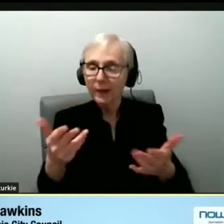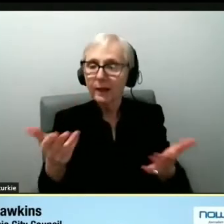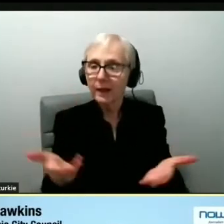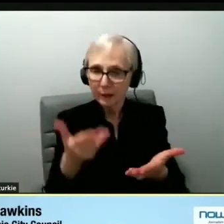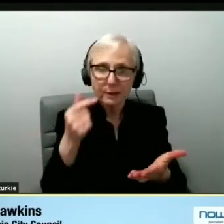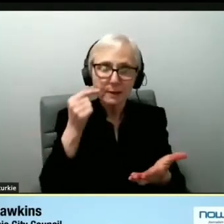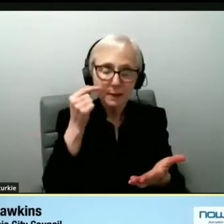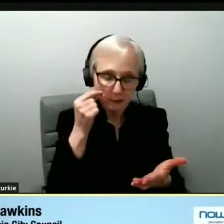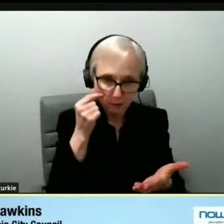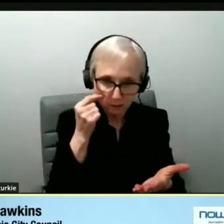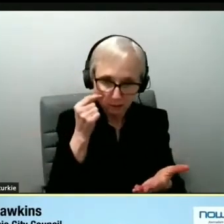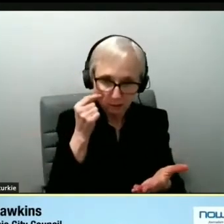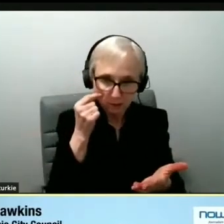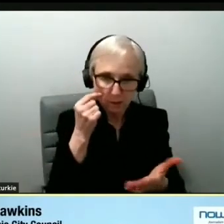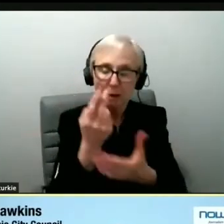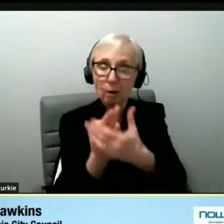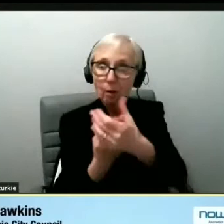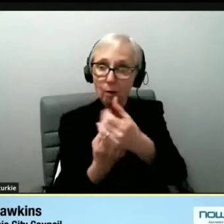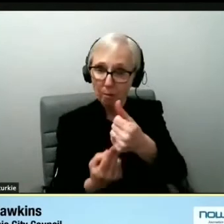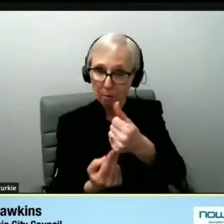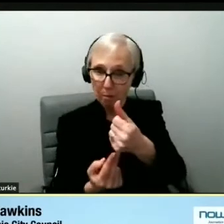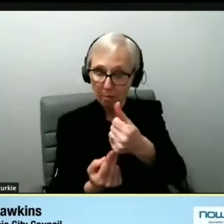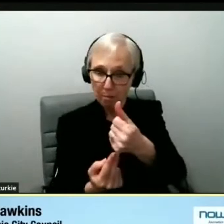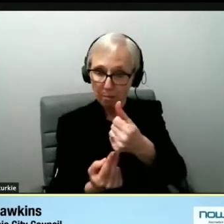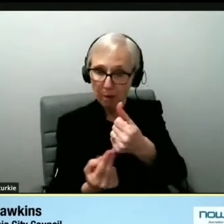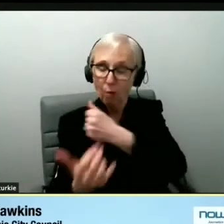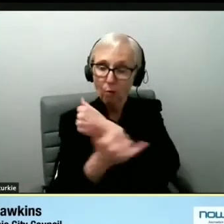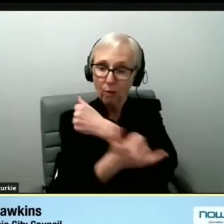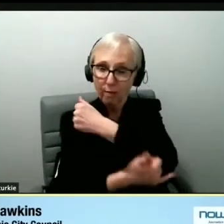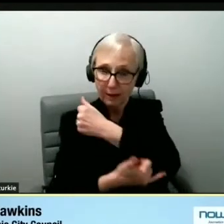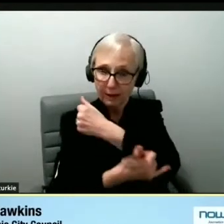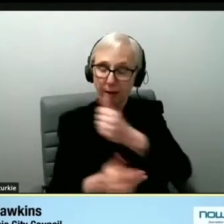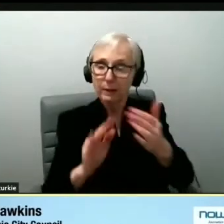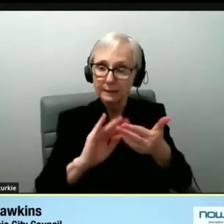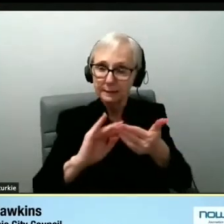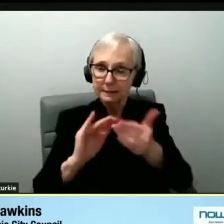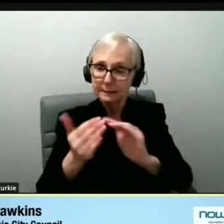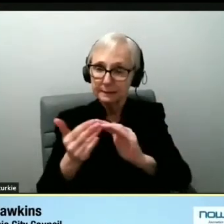Antonio. Both on the county level and on the city level.